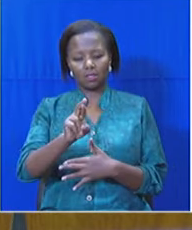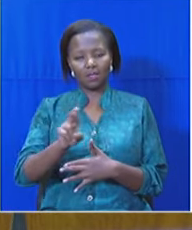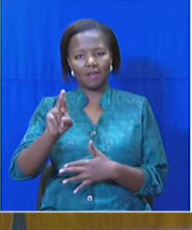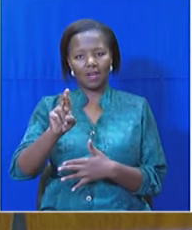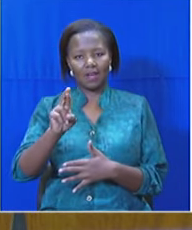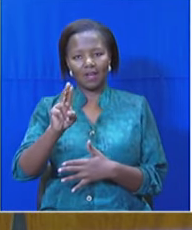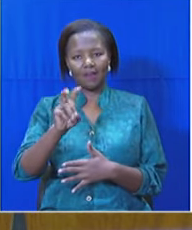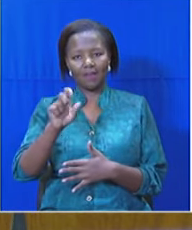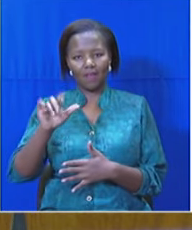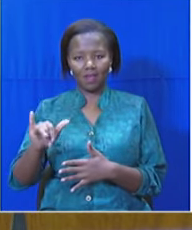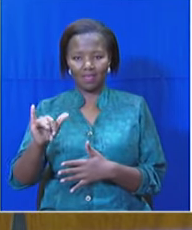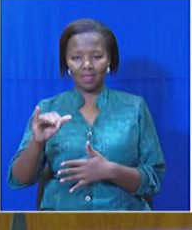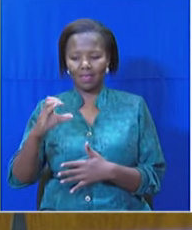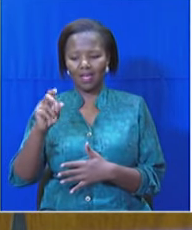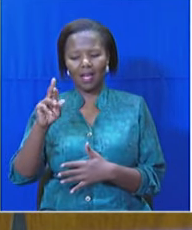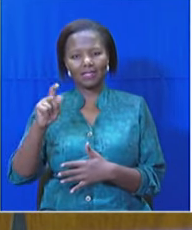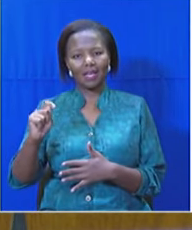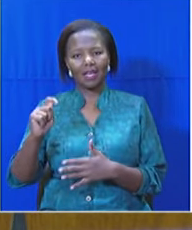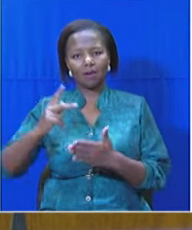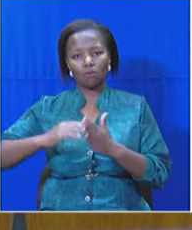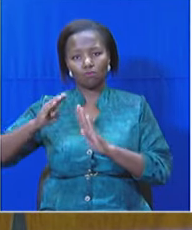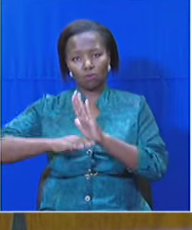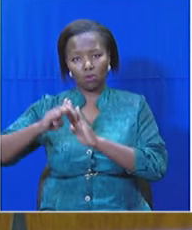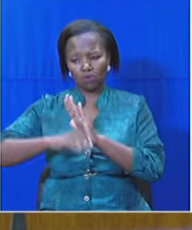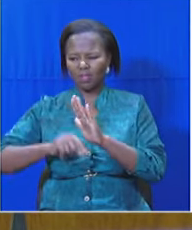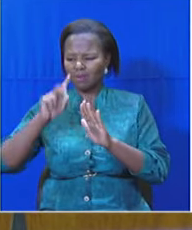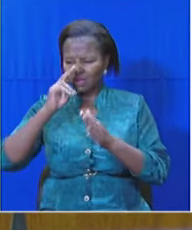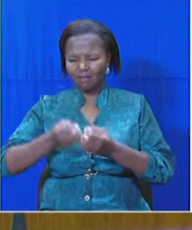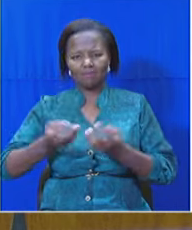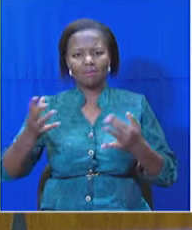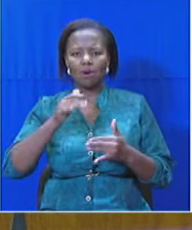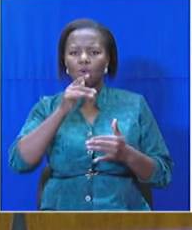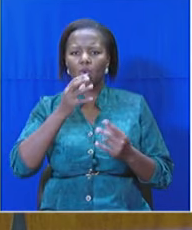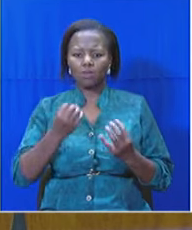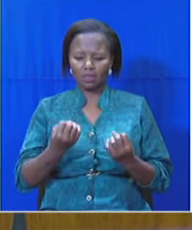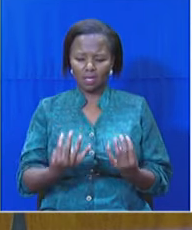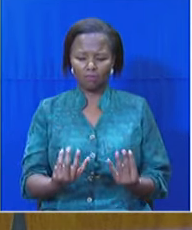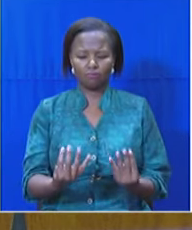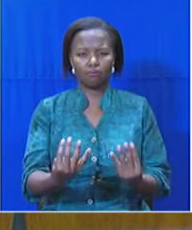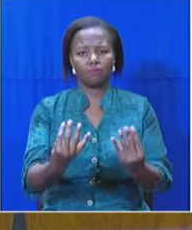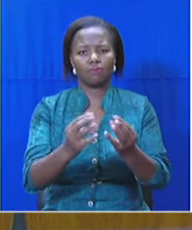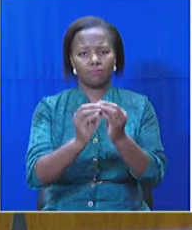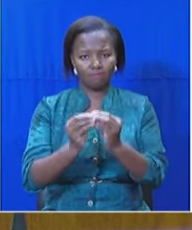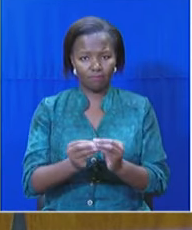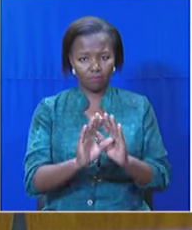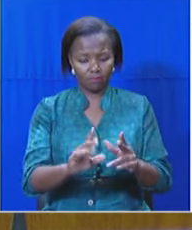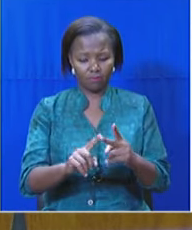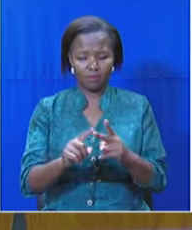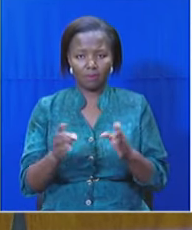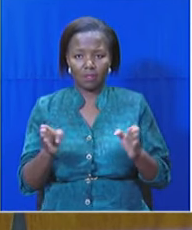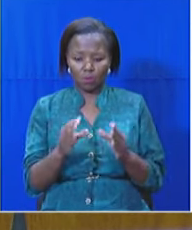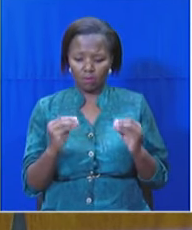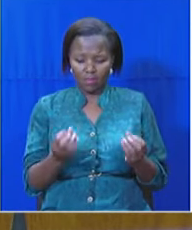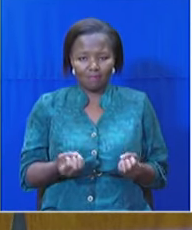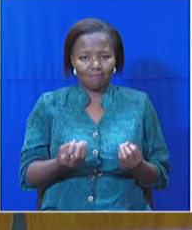The primary focus will be to vitalize the irrigation schemes and development of smallholder farmers, focusing on